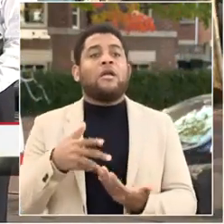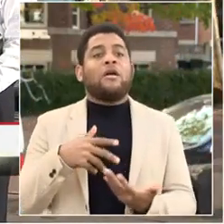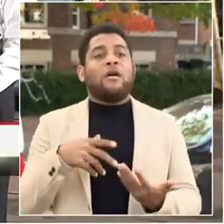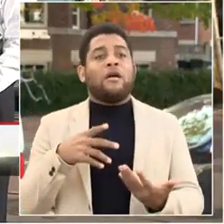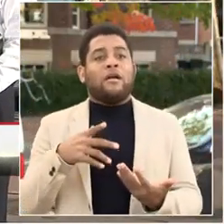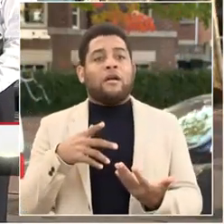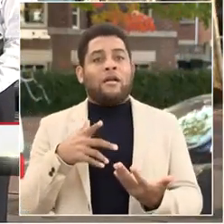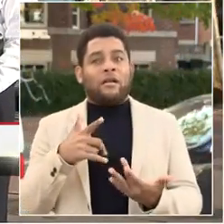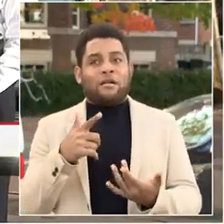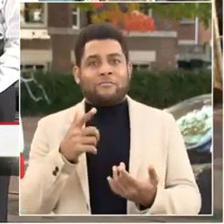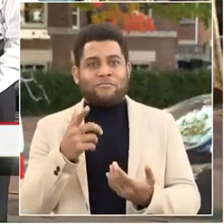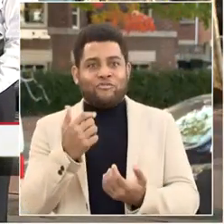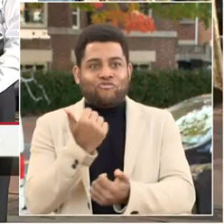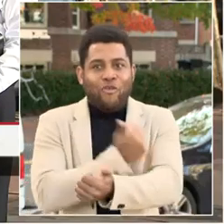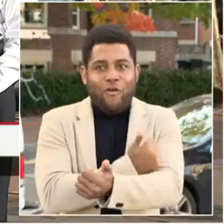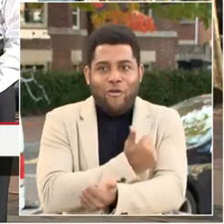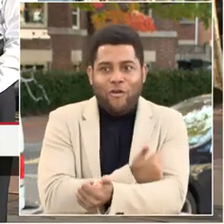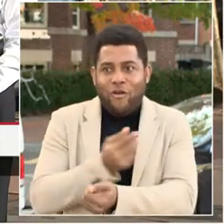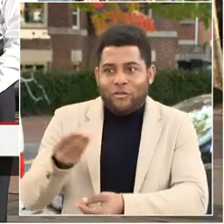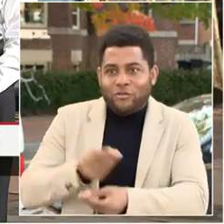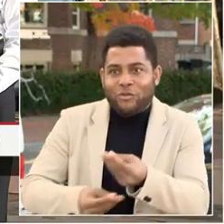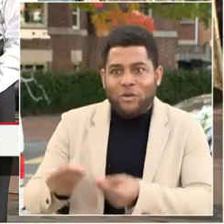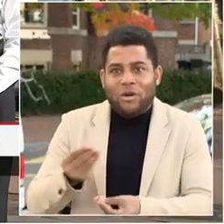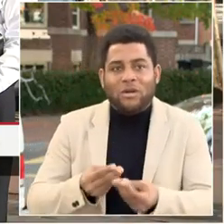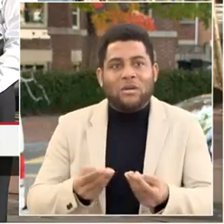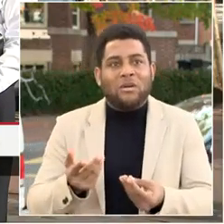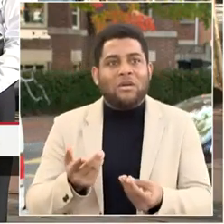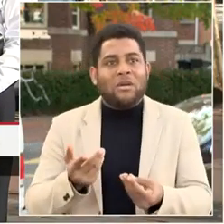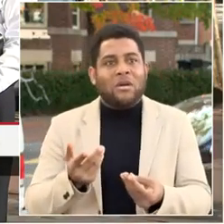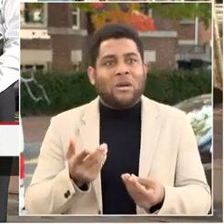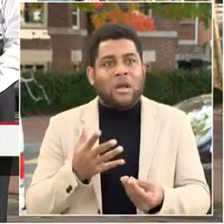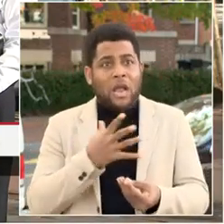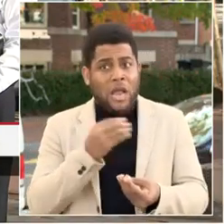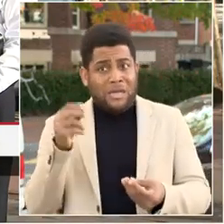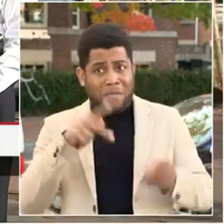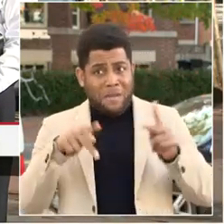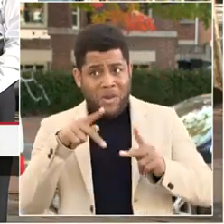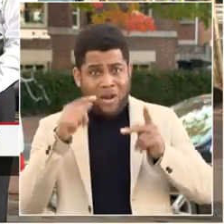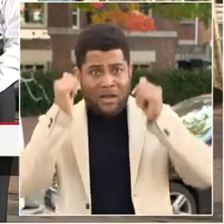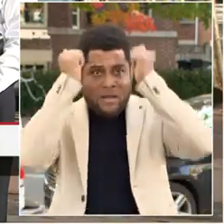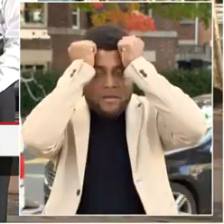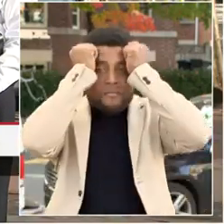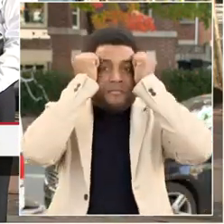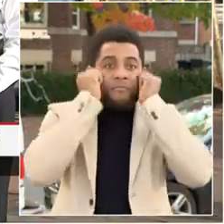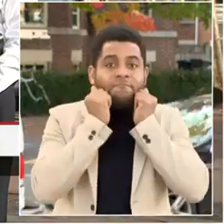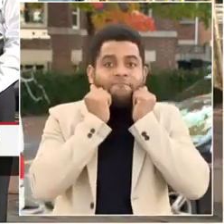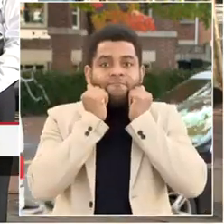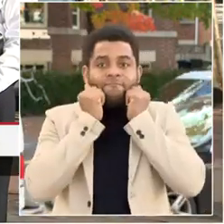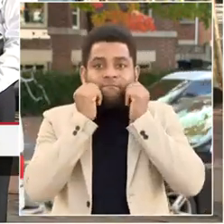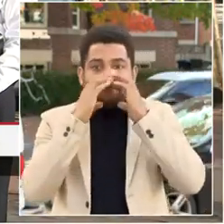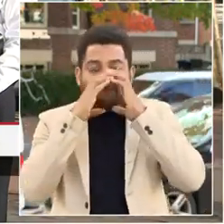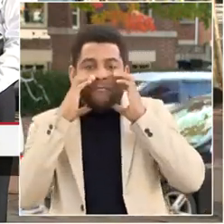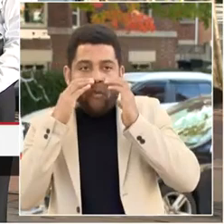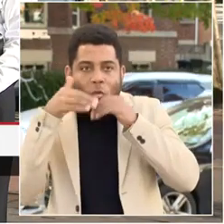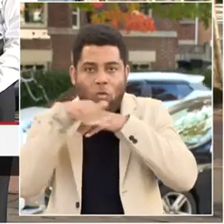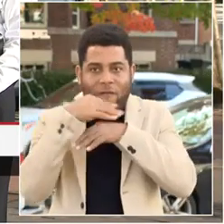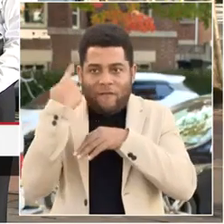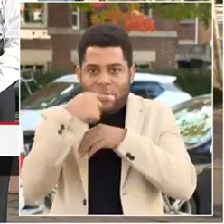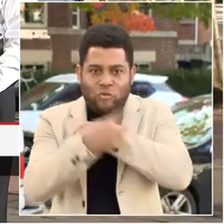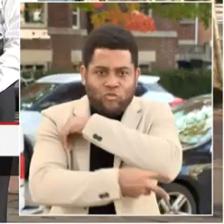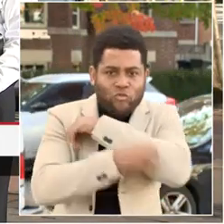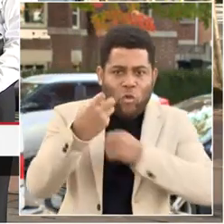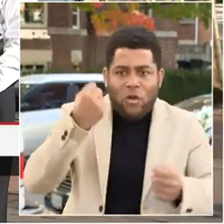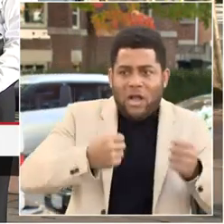using masks with the intention of committing crimes like robberies and carjackings. So the